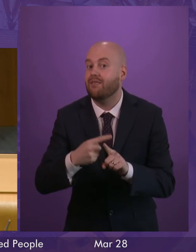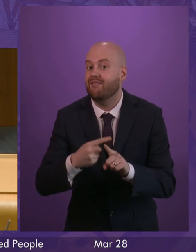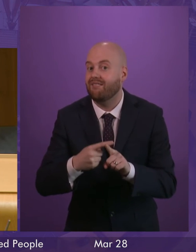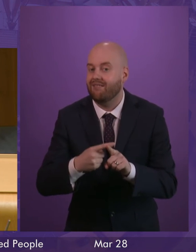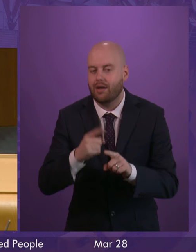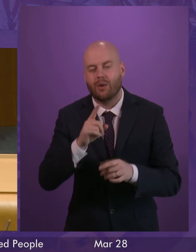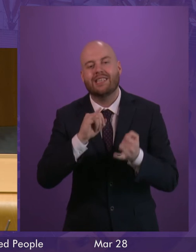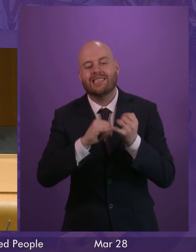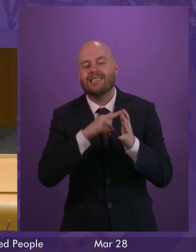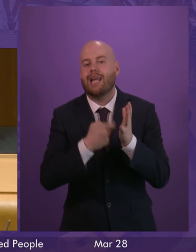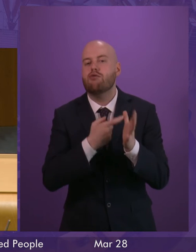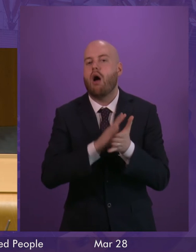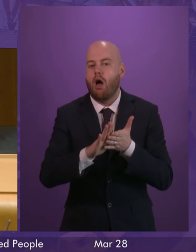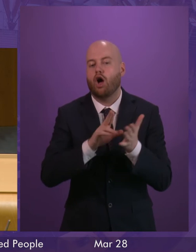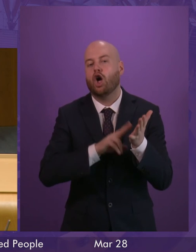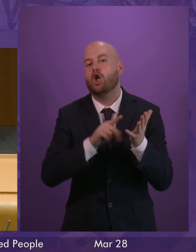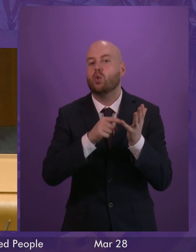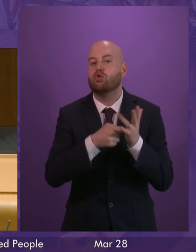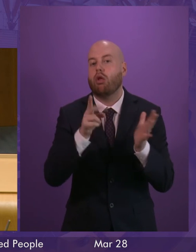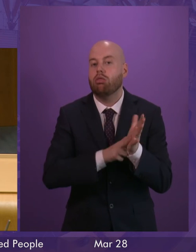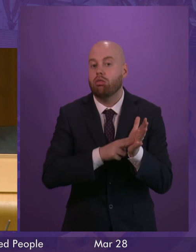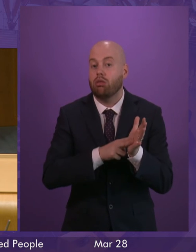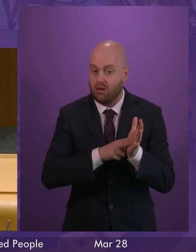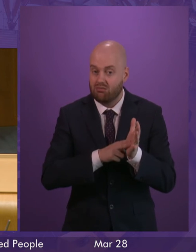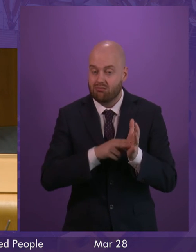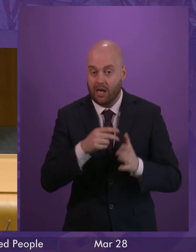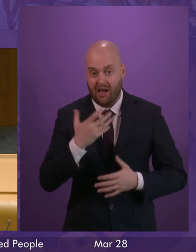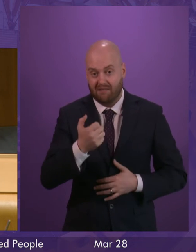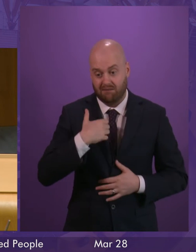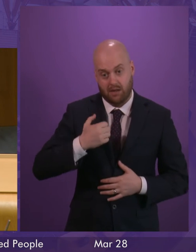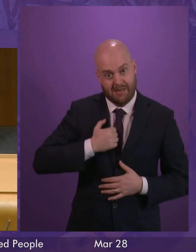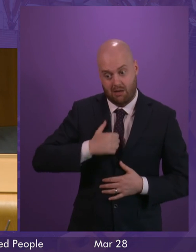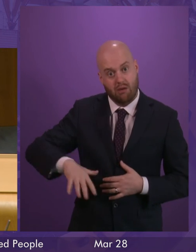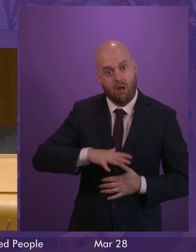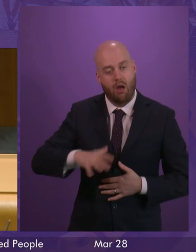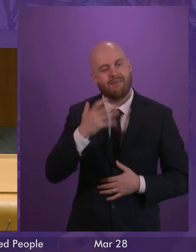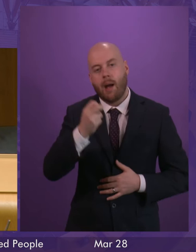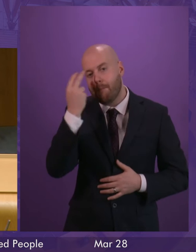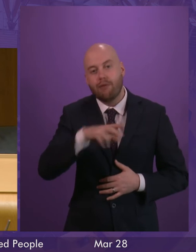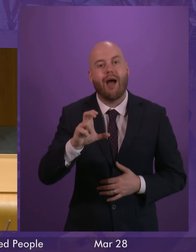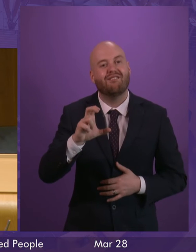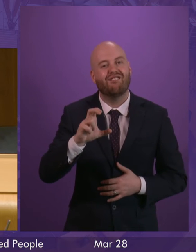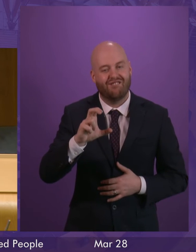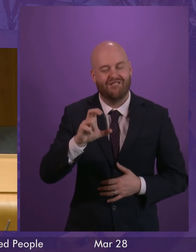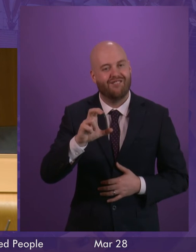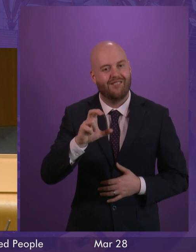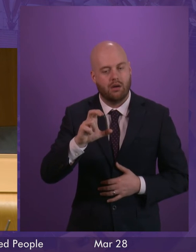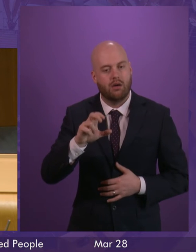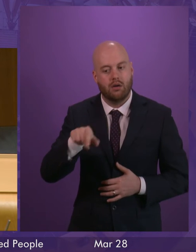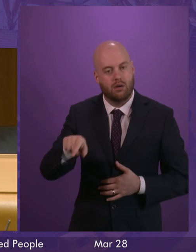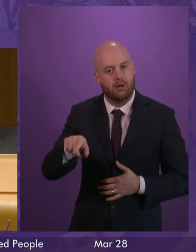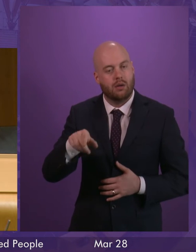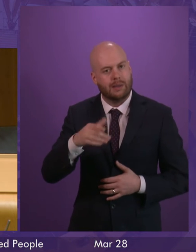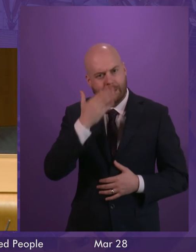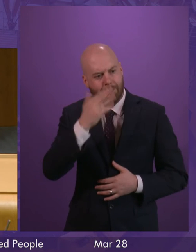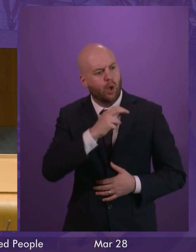to Sarah Newton, because I also have the Blindcraft, the RSBI in my constituency working closely with city building, and unions came to me very worried that the